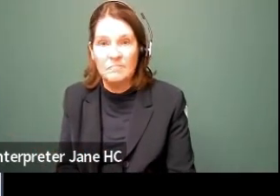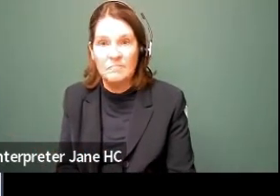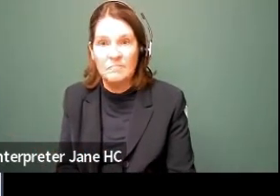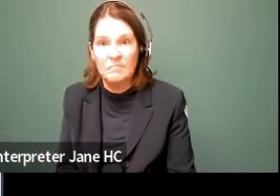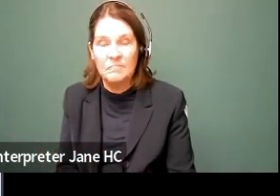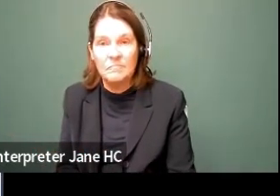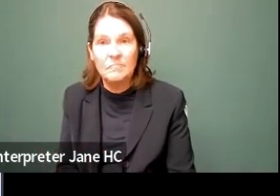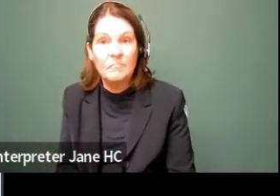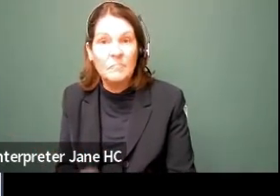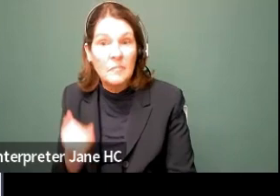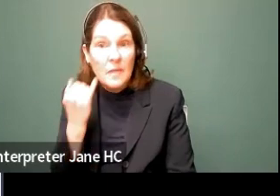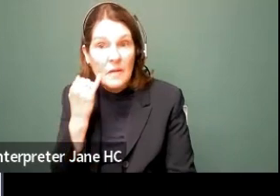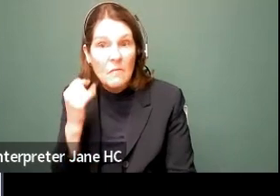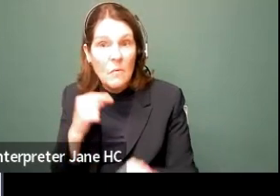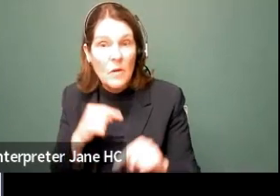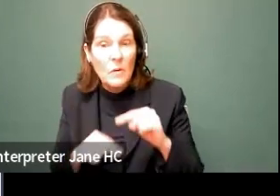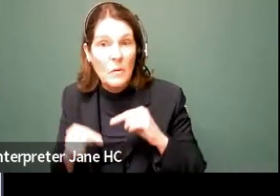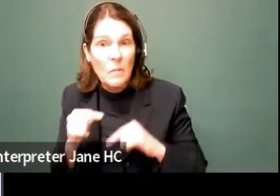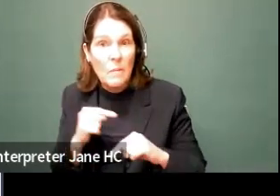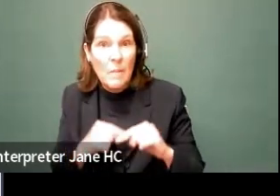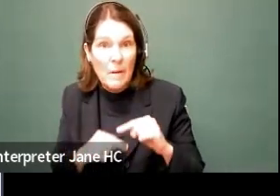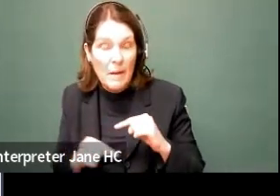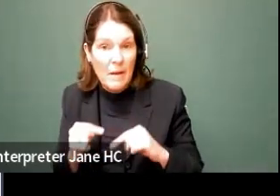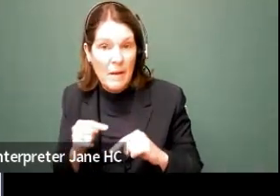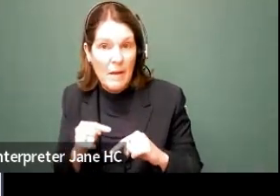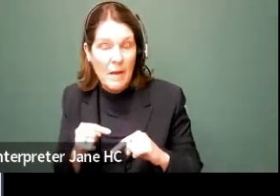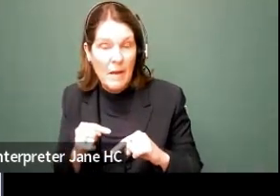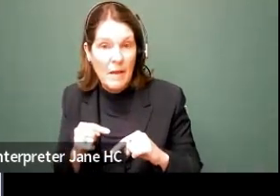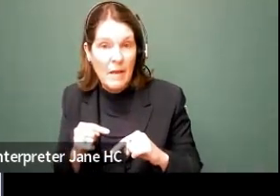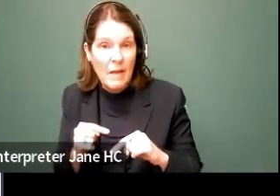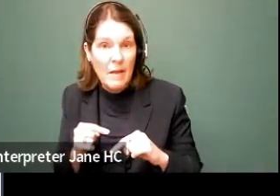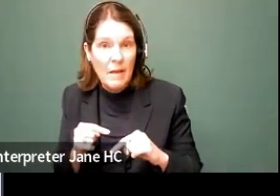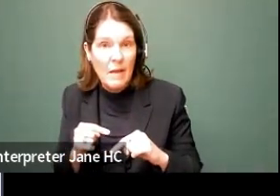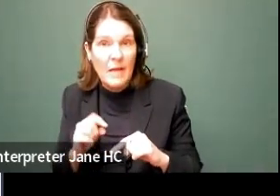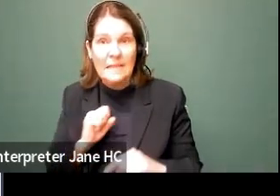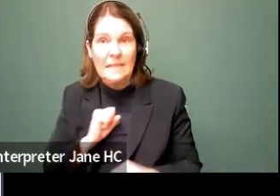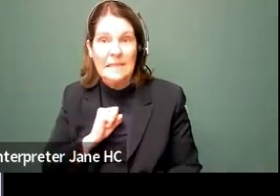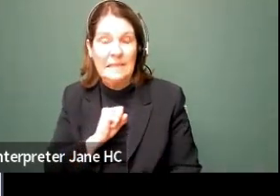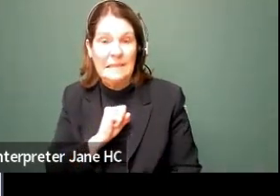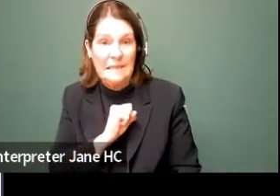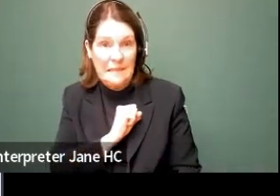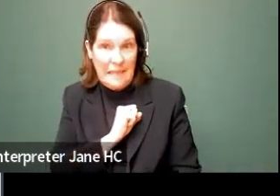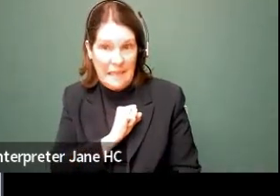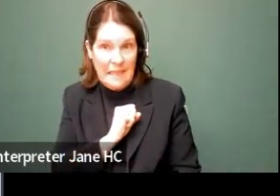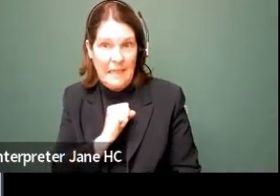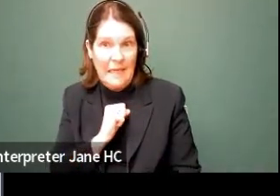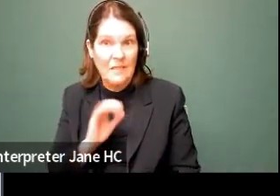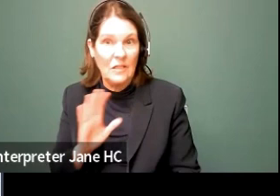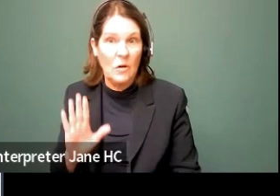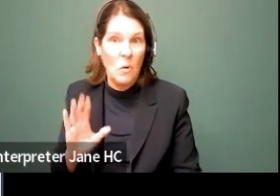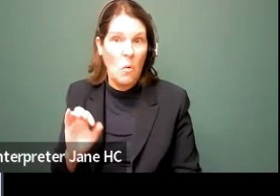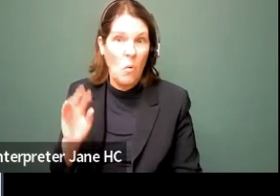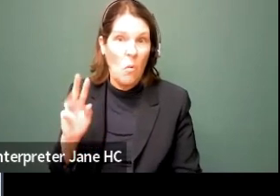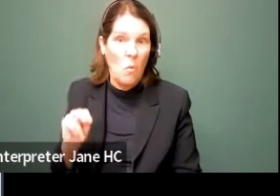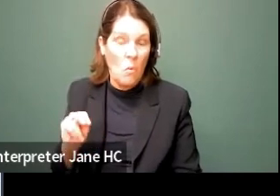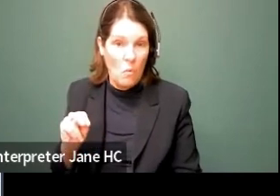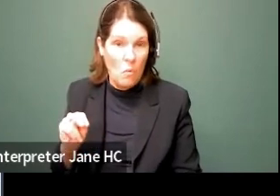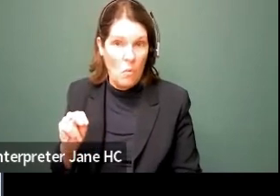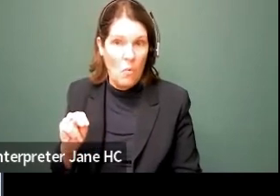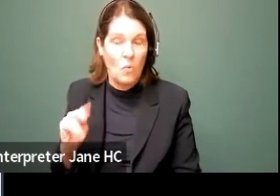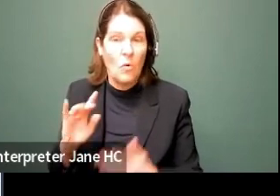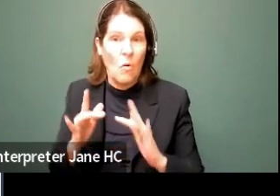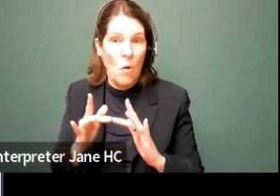And if we go back, the Senate has their own system.